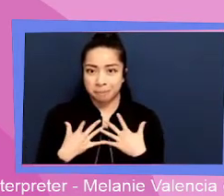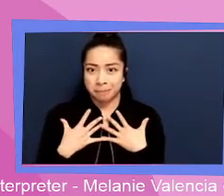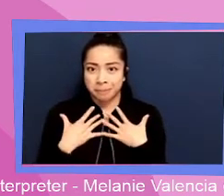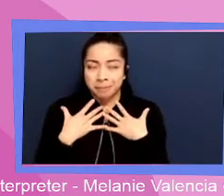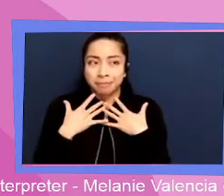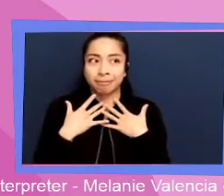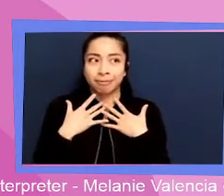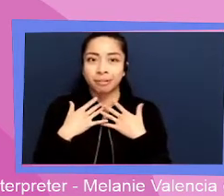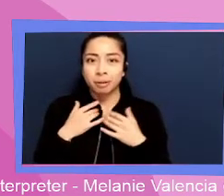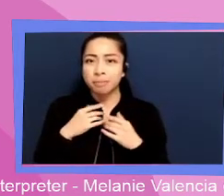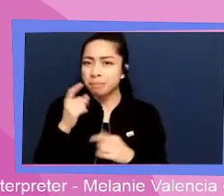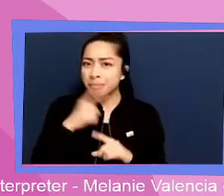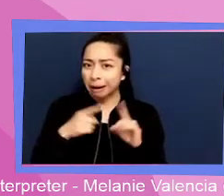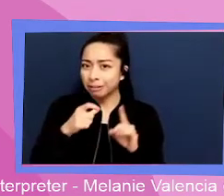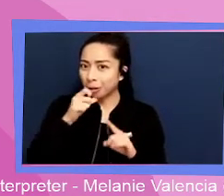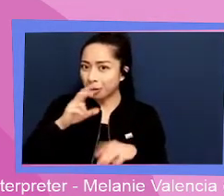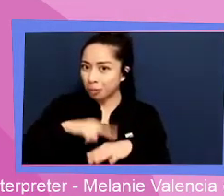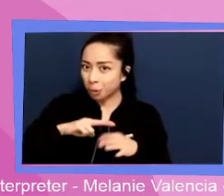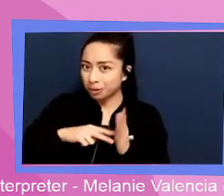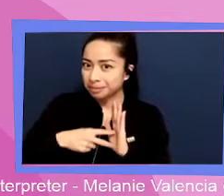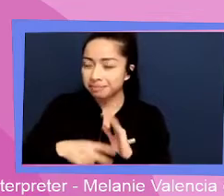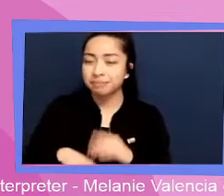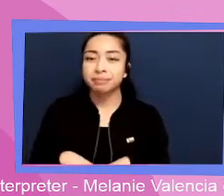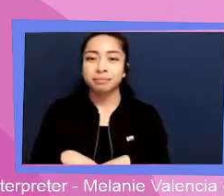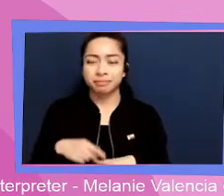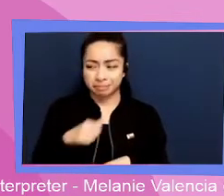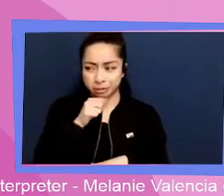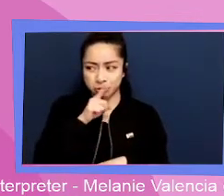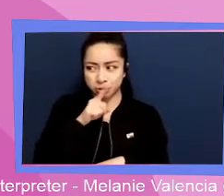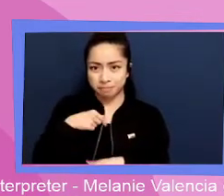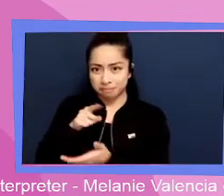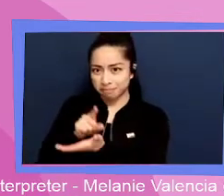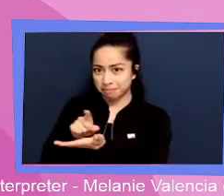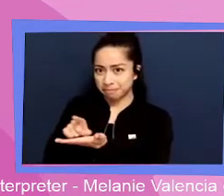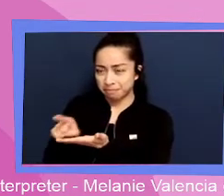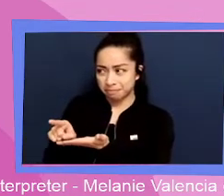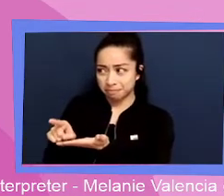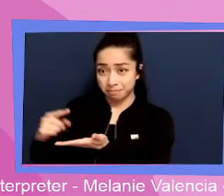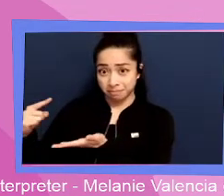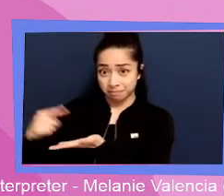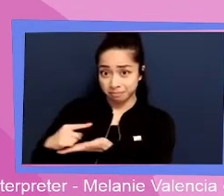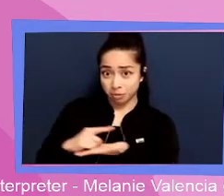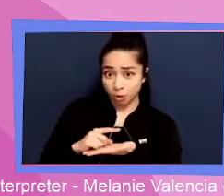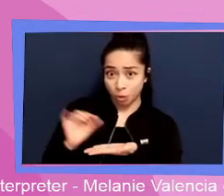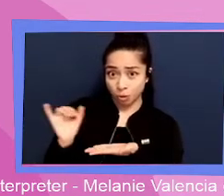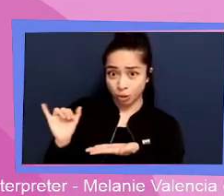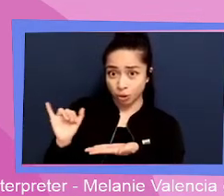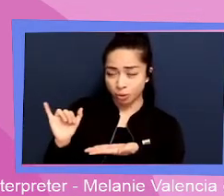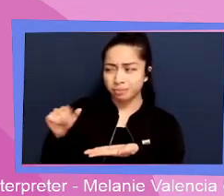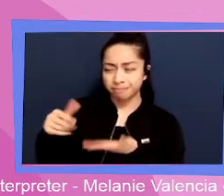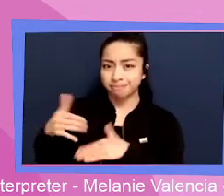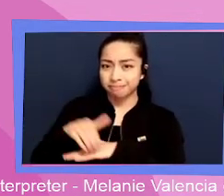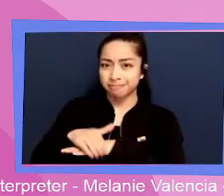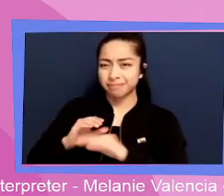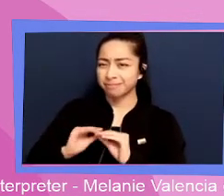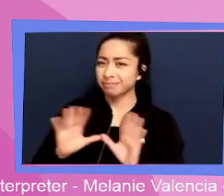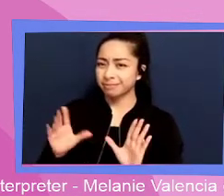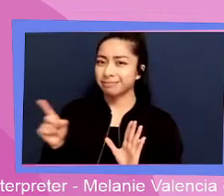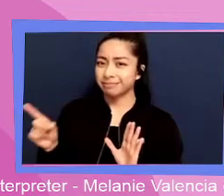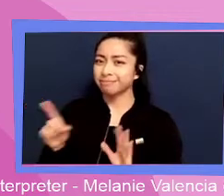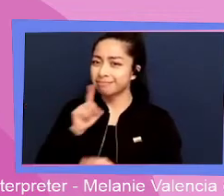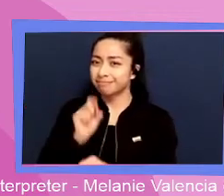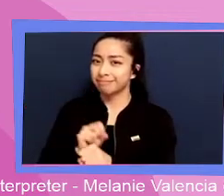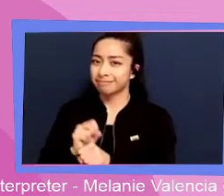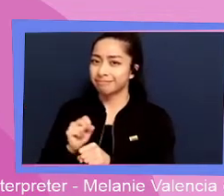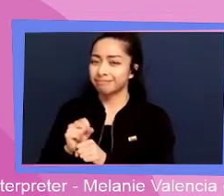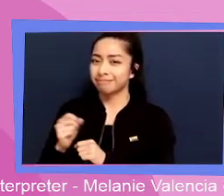entirely. She hadn't been sure if her attraction to Jamie had been reciprocated. Tonight had definitely confirmed that it was. They'd